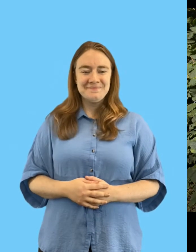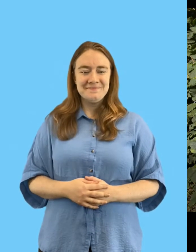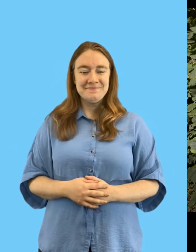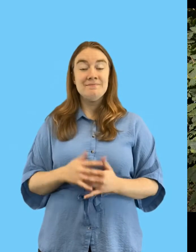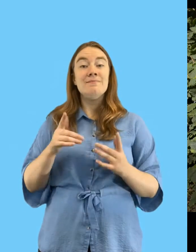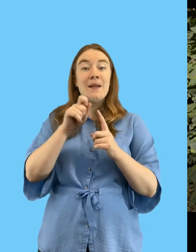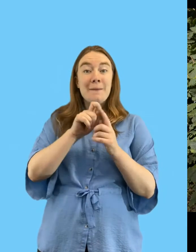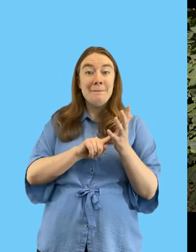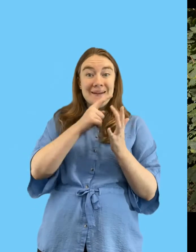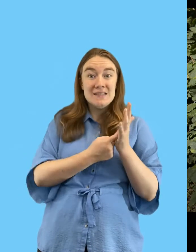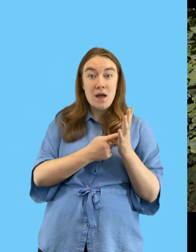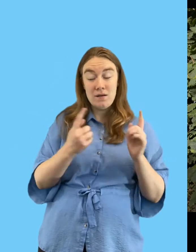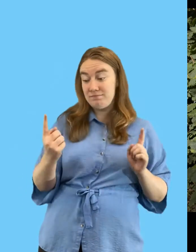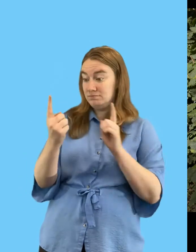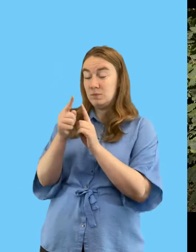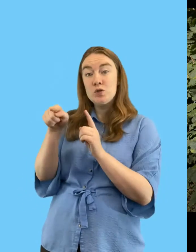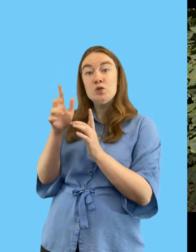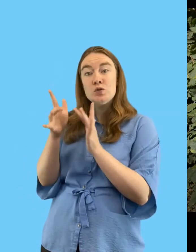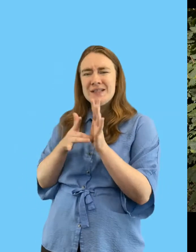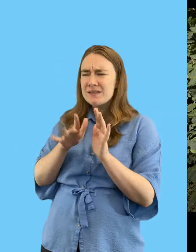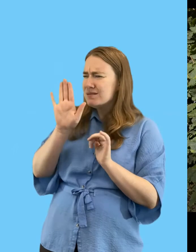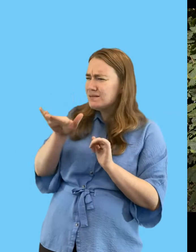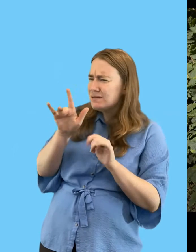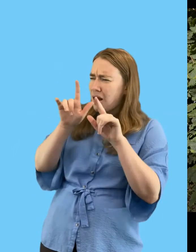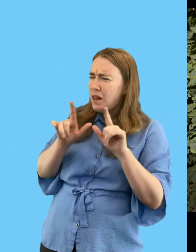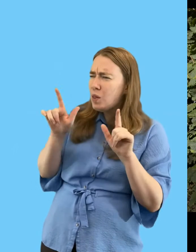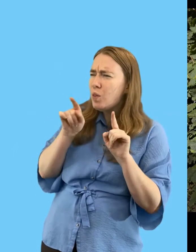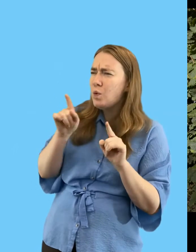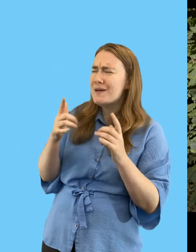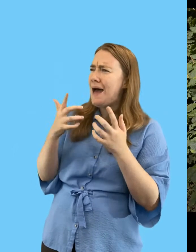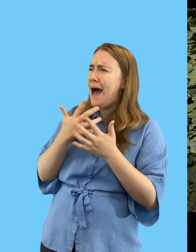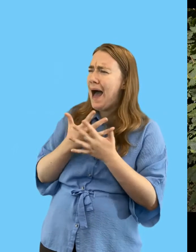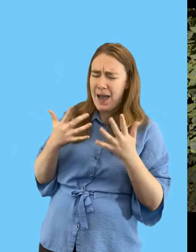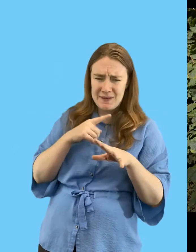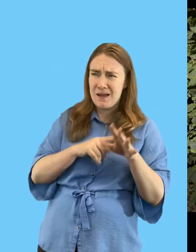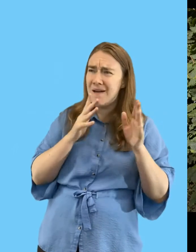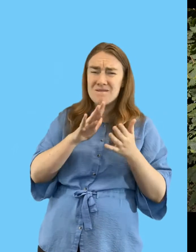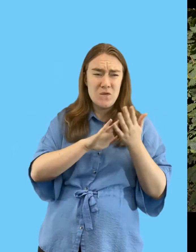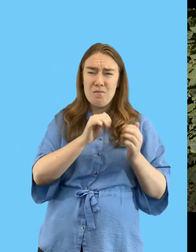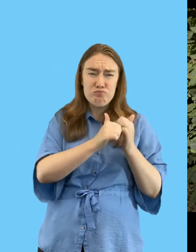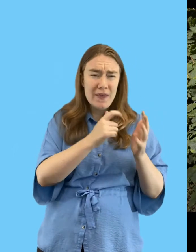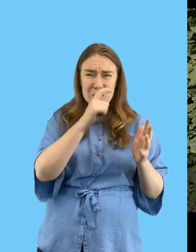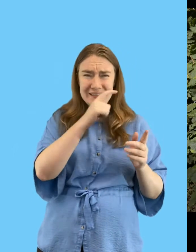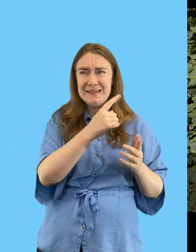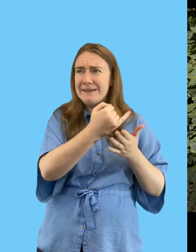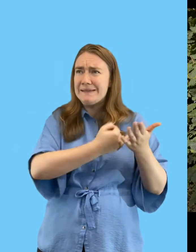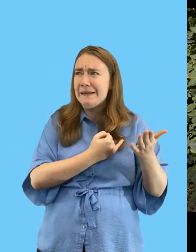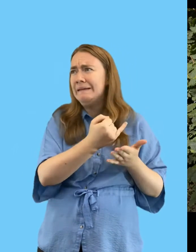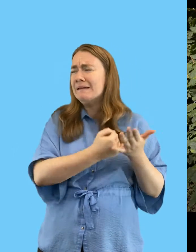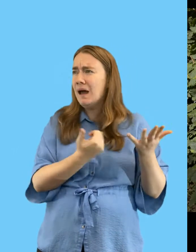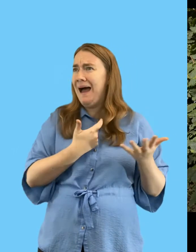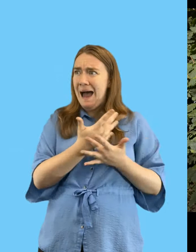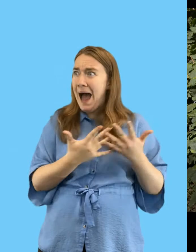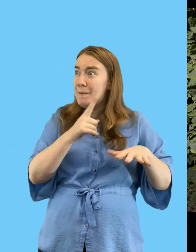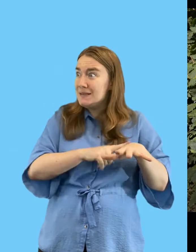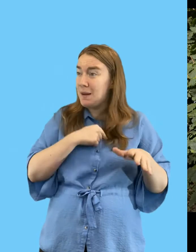Then Peter came to Jesus and asked, "Lord, how many times shall I forgive my brother or my sister who sins against me?